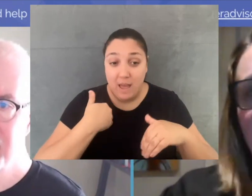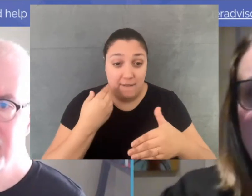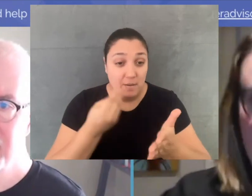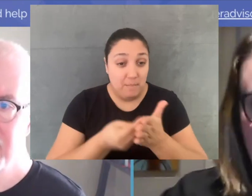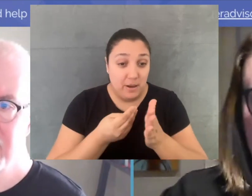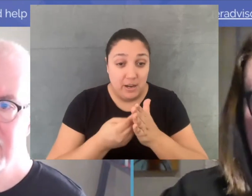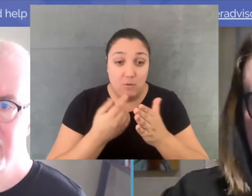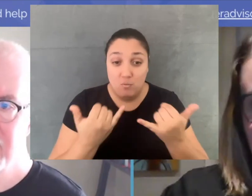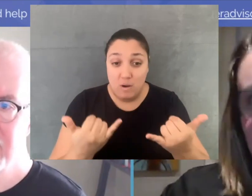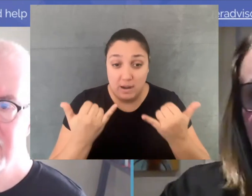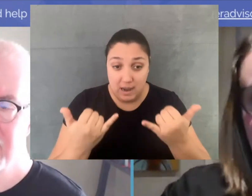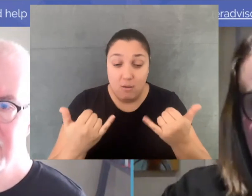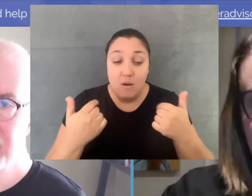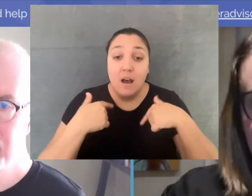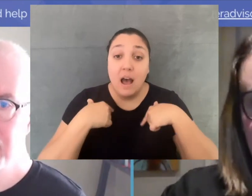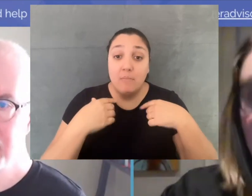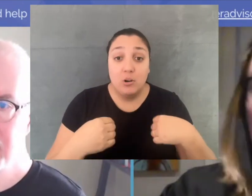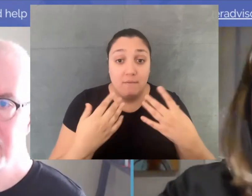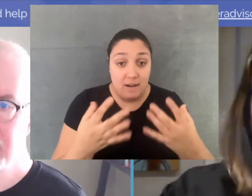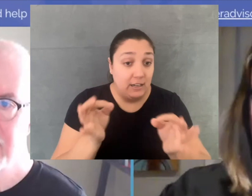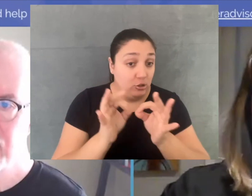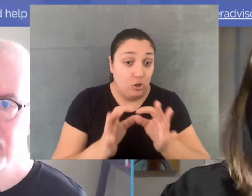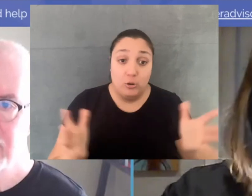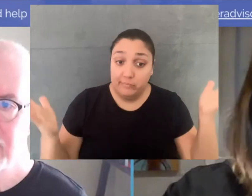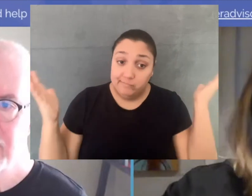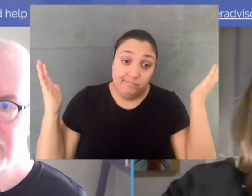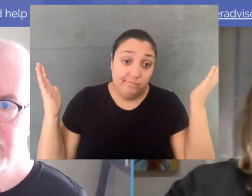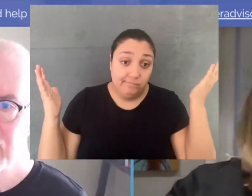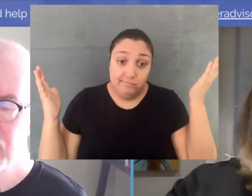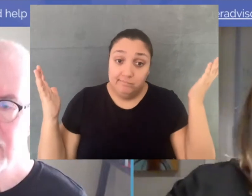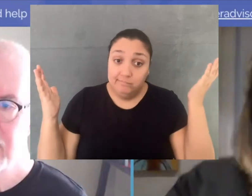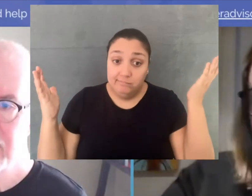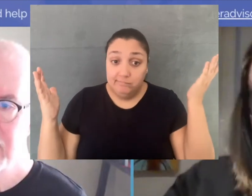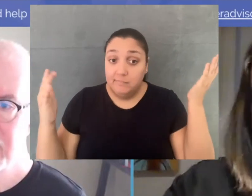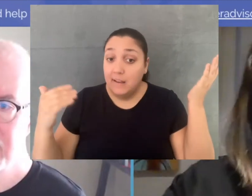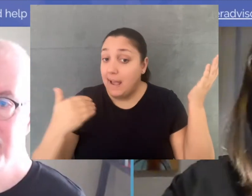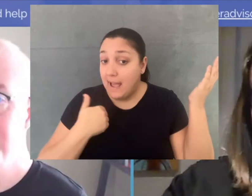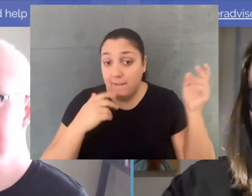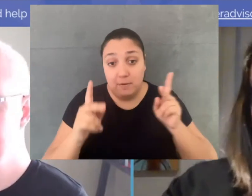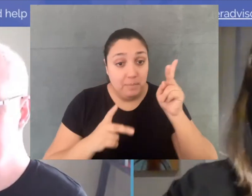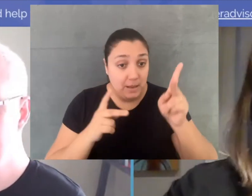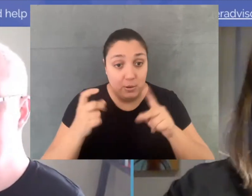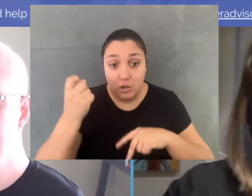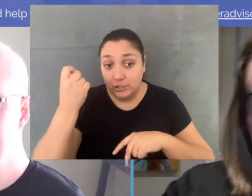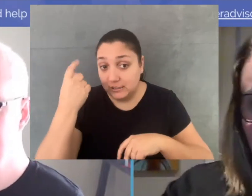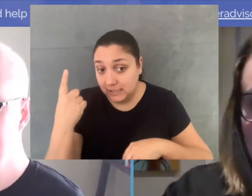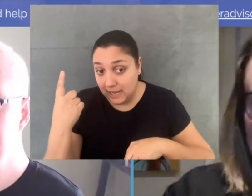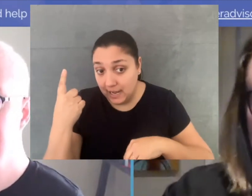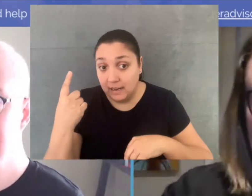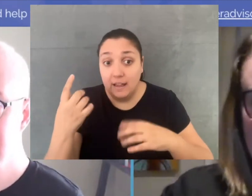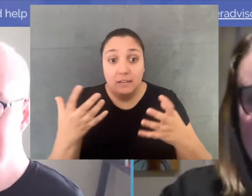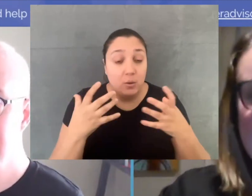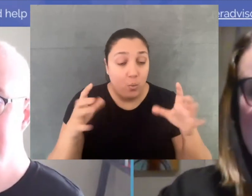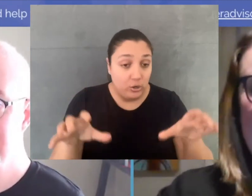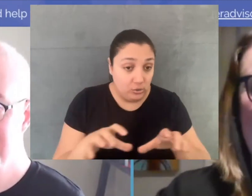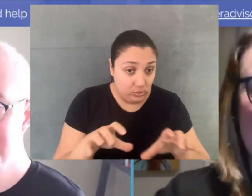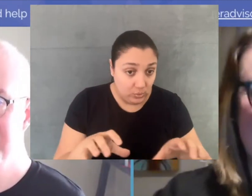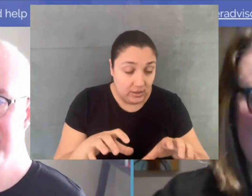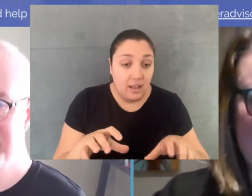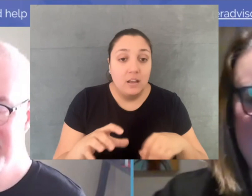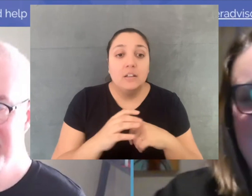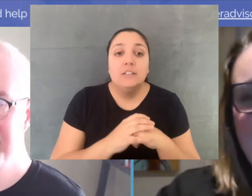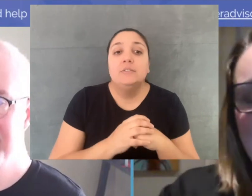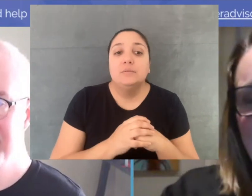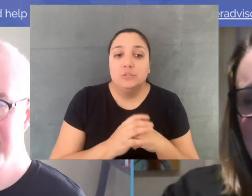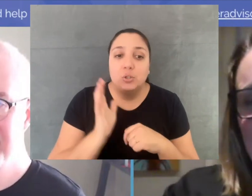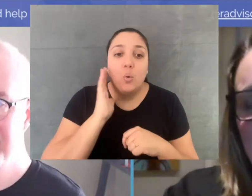accessible. I don't have the money for this right now. I'm providing you an interpreter. I've got you covered. I have people who understand this and who want to